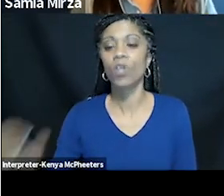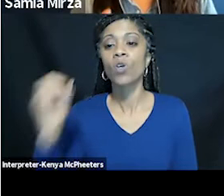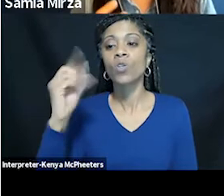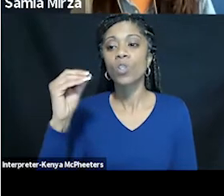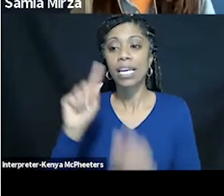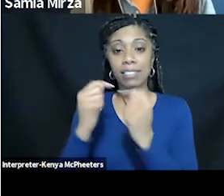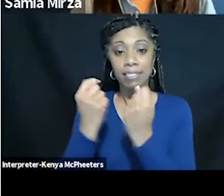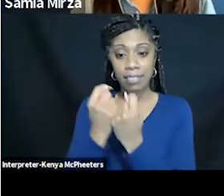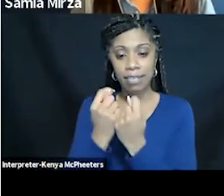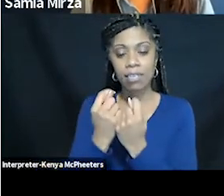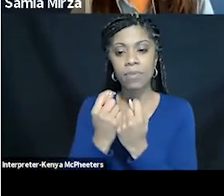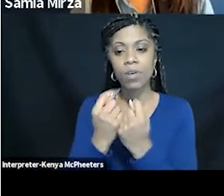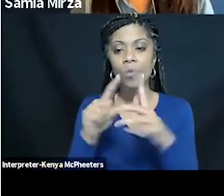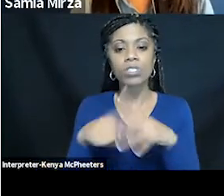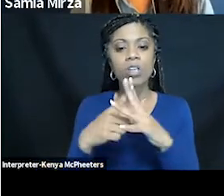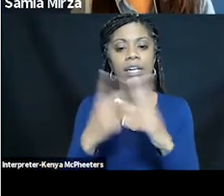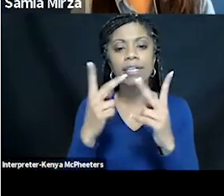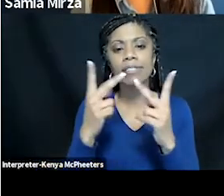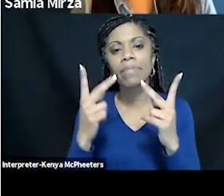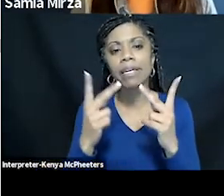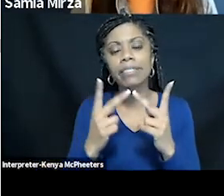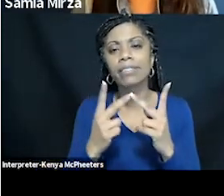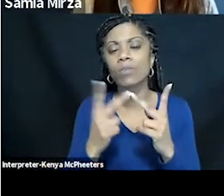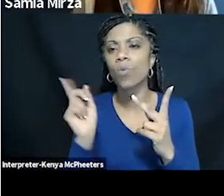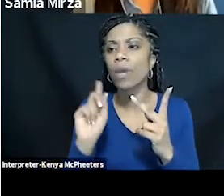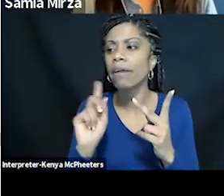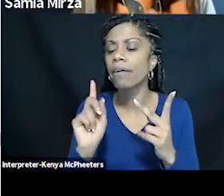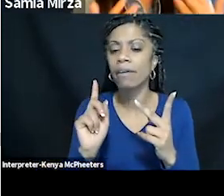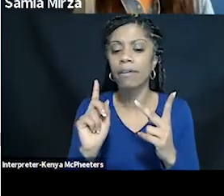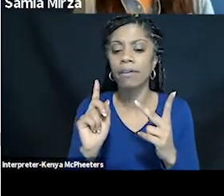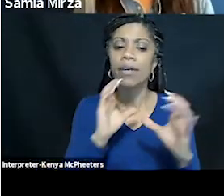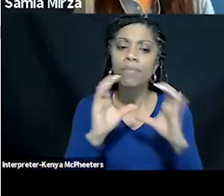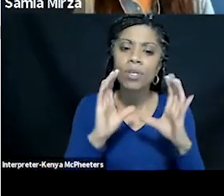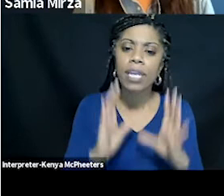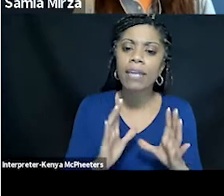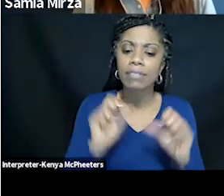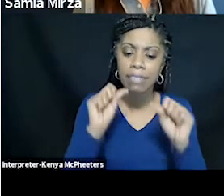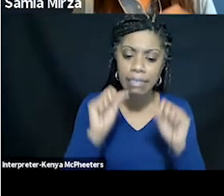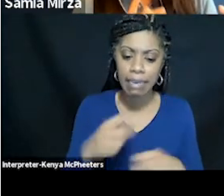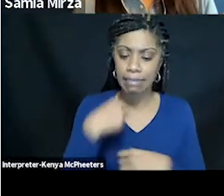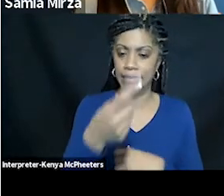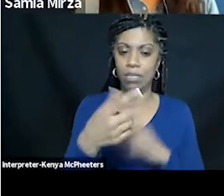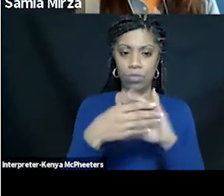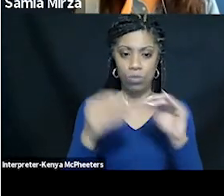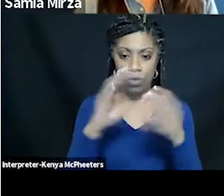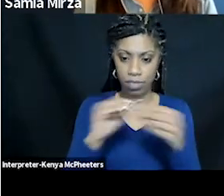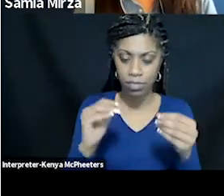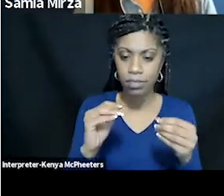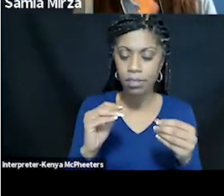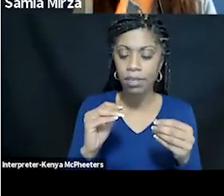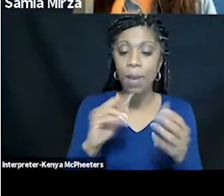from a place of acknowledging that communicators have a power of storytelling and shaping the narrative of people,